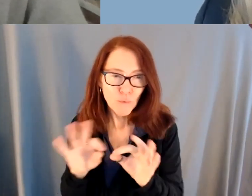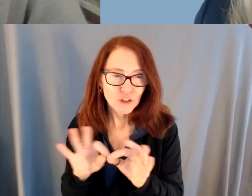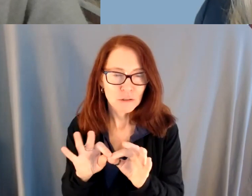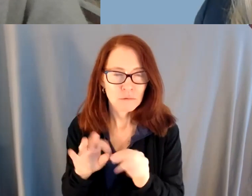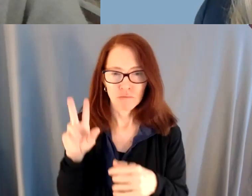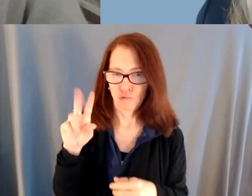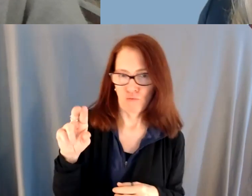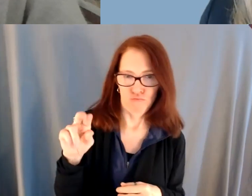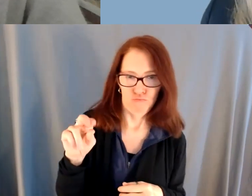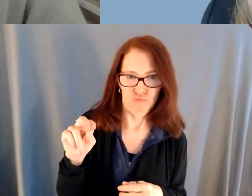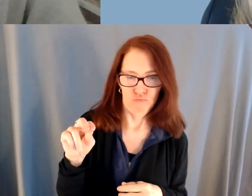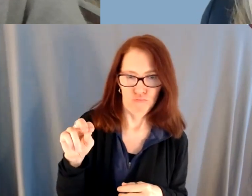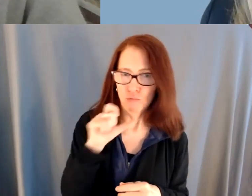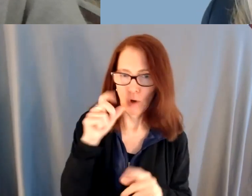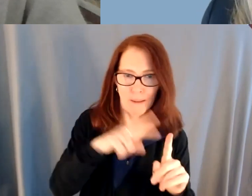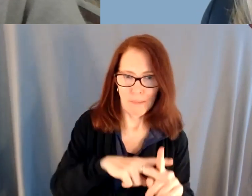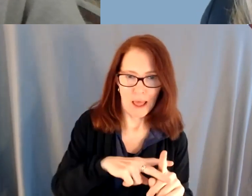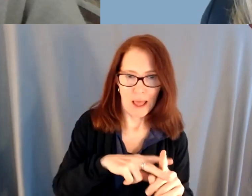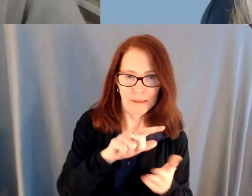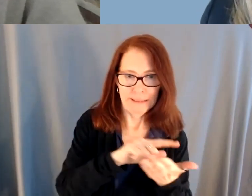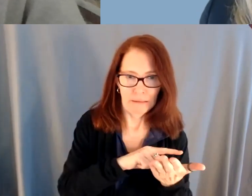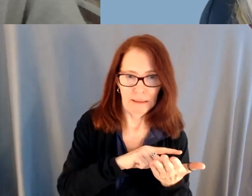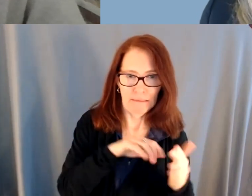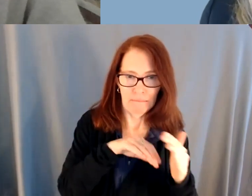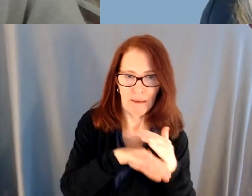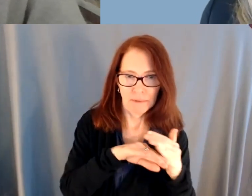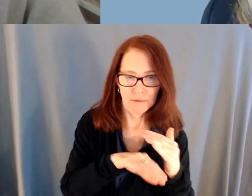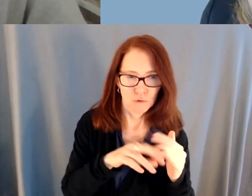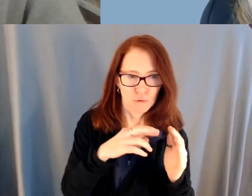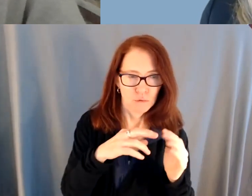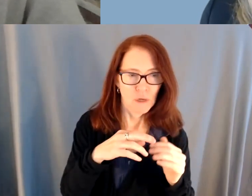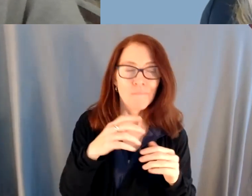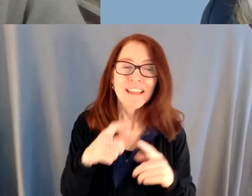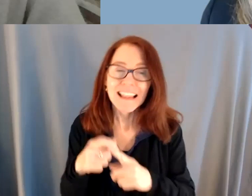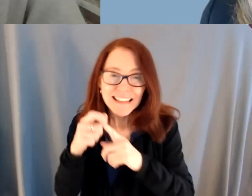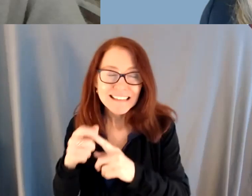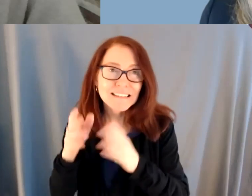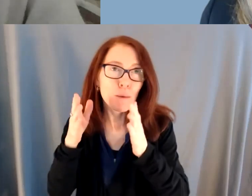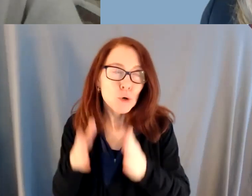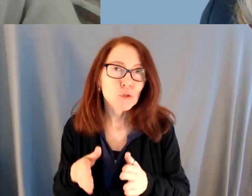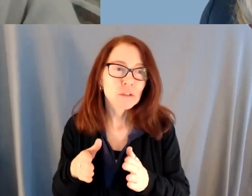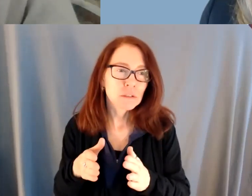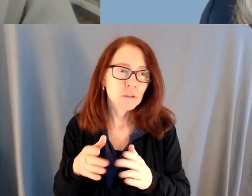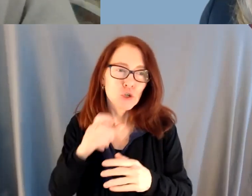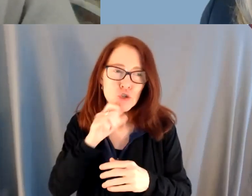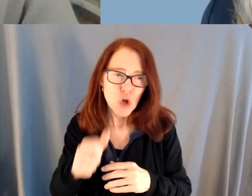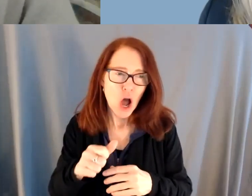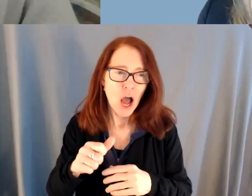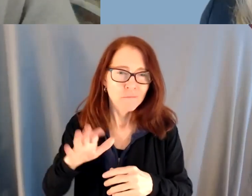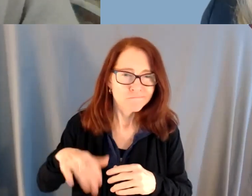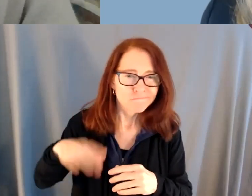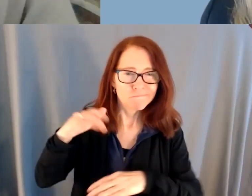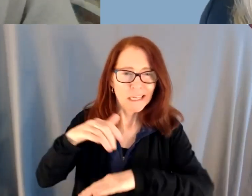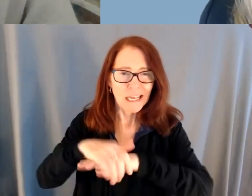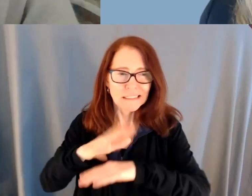no, unless someone is, not a native English speaker. And so, well,